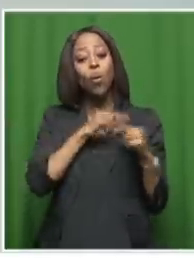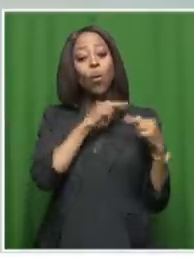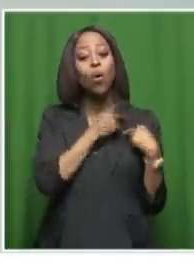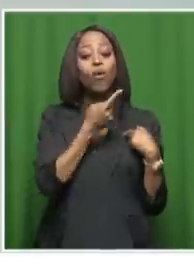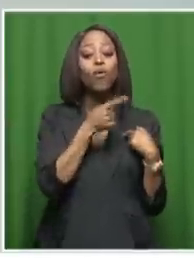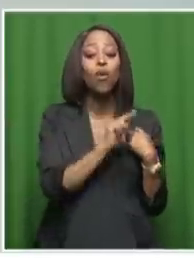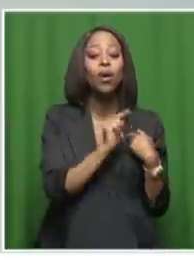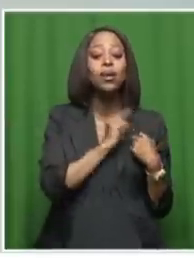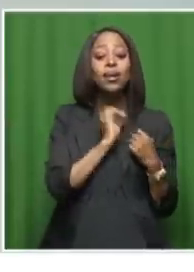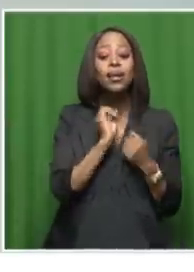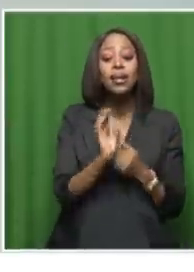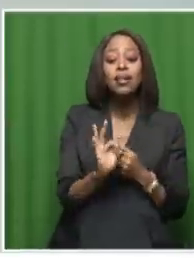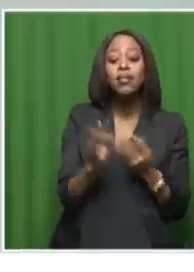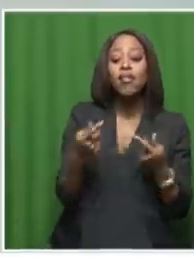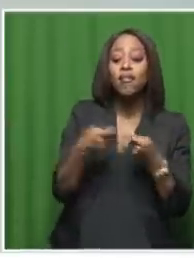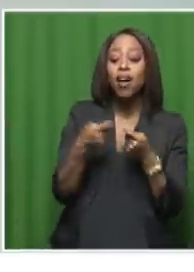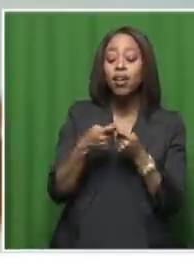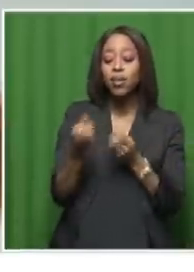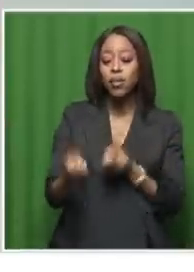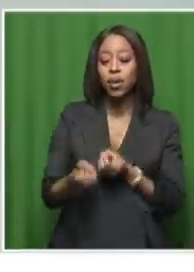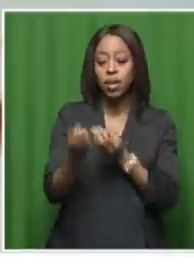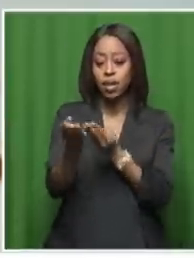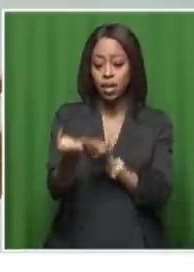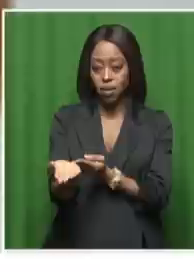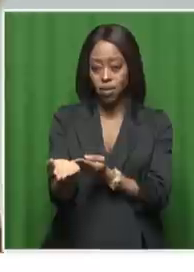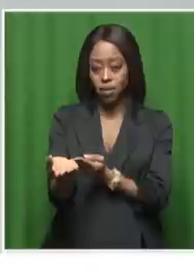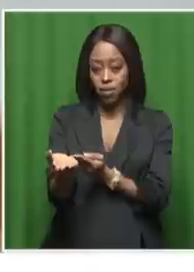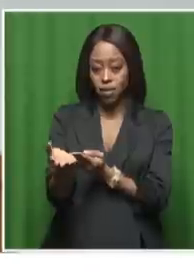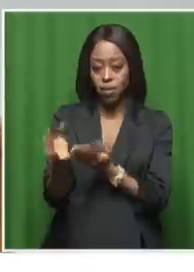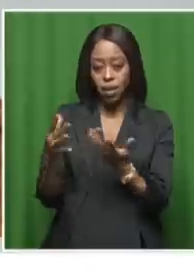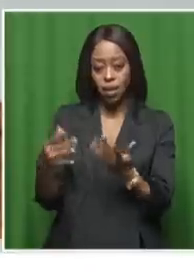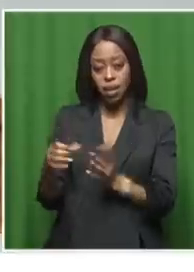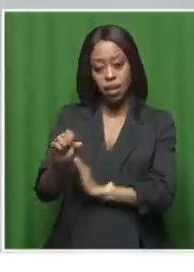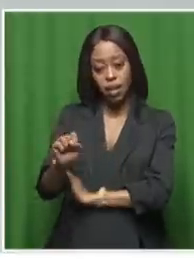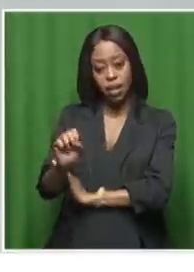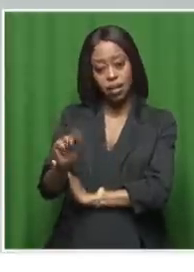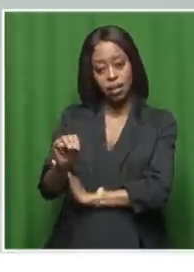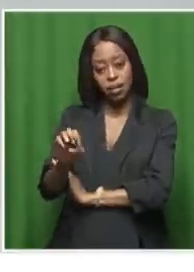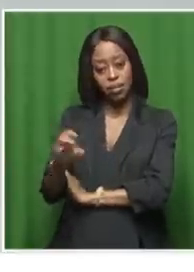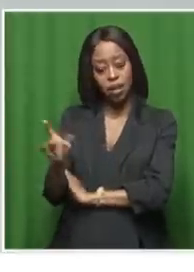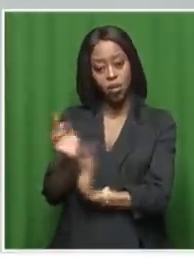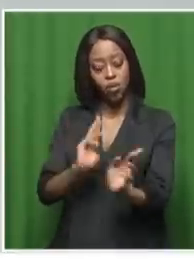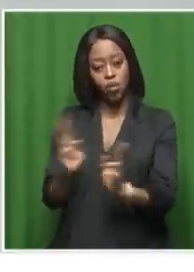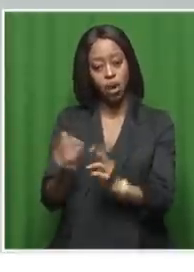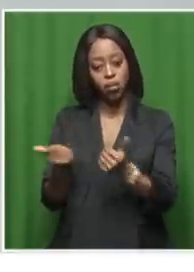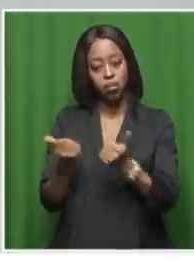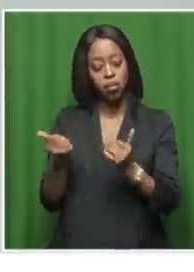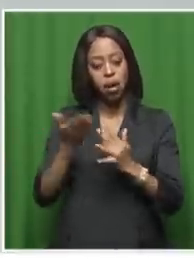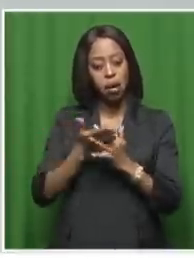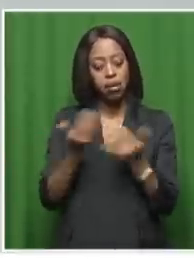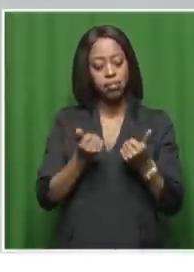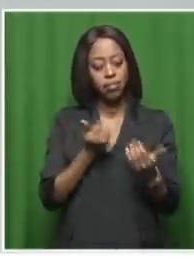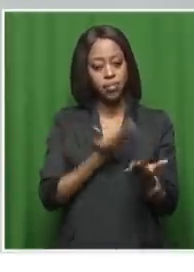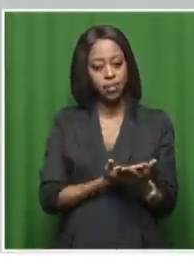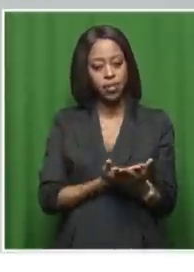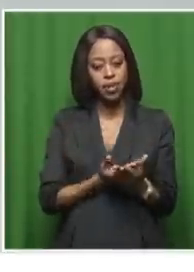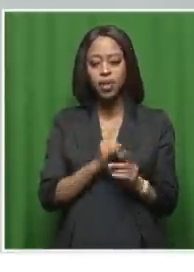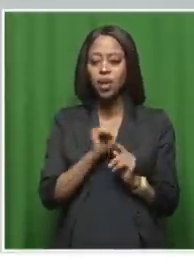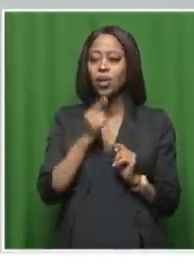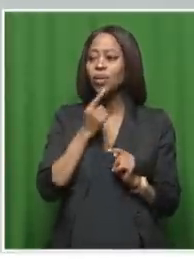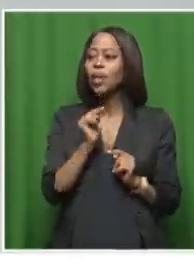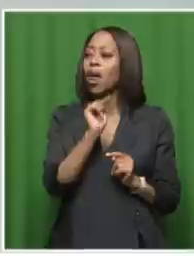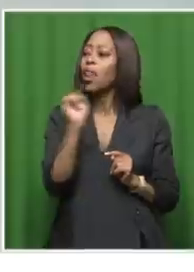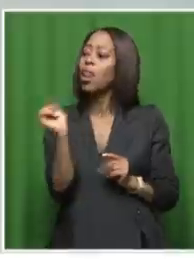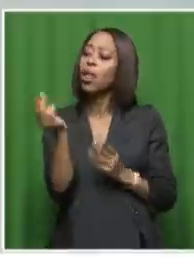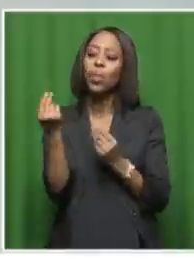if we're providing funding, we have made the SMMEs ready to access that, and not to look at what others are doing,